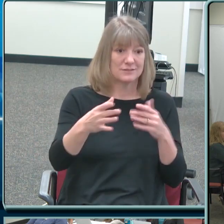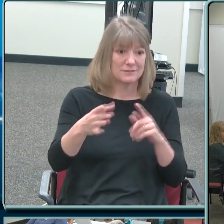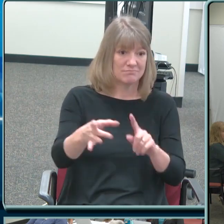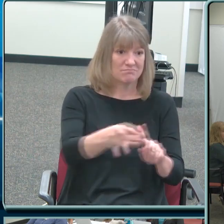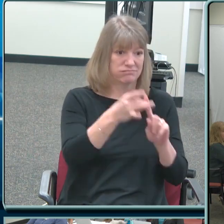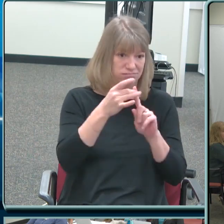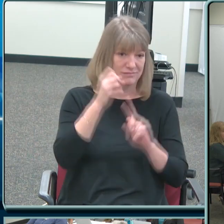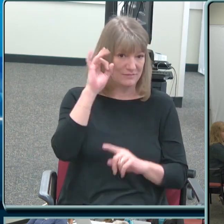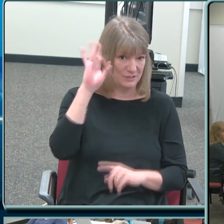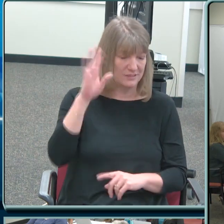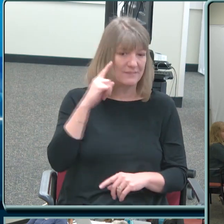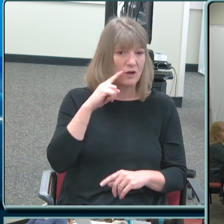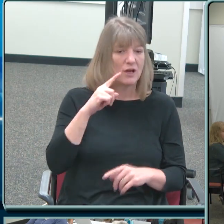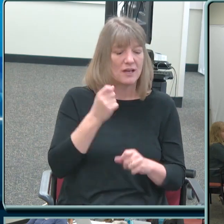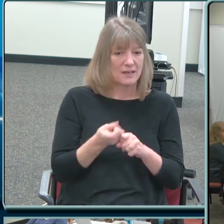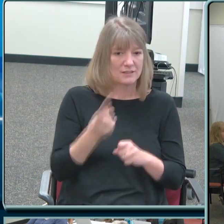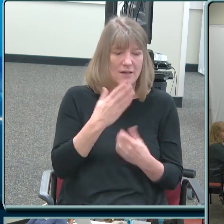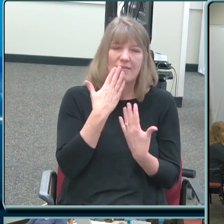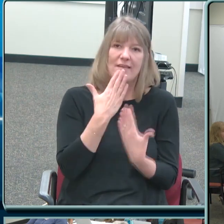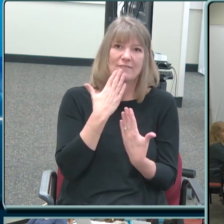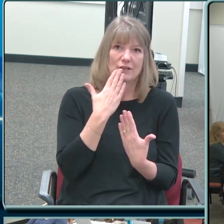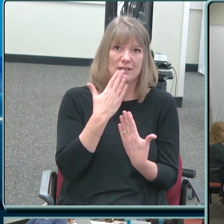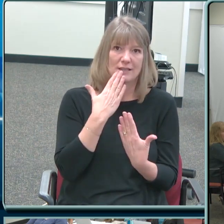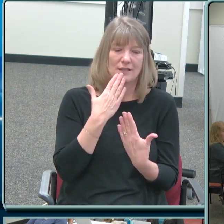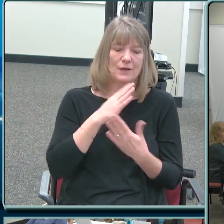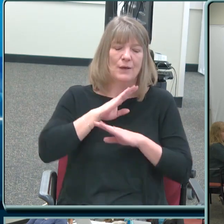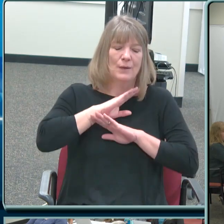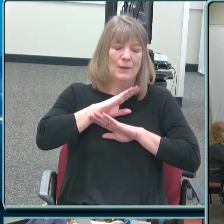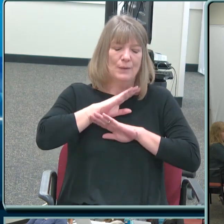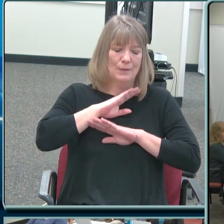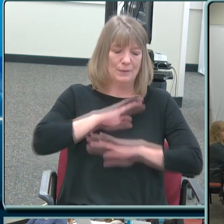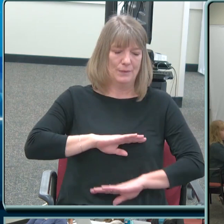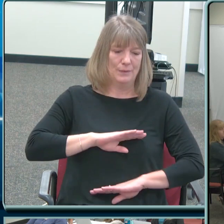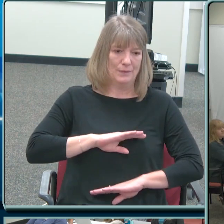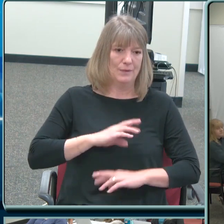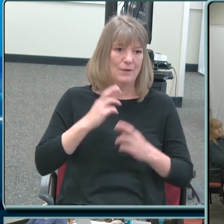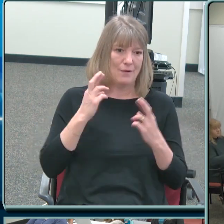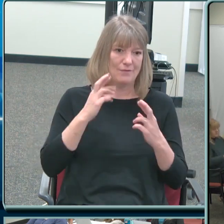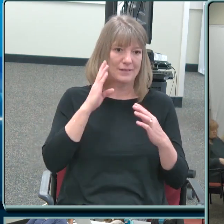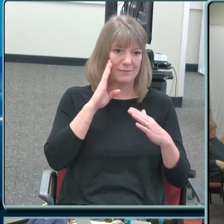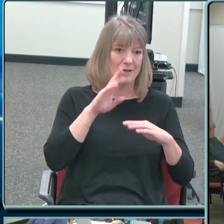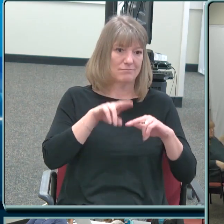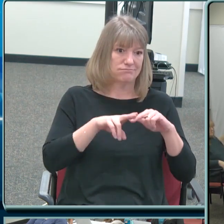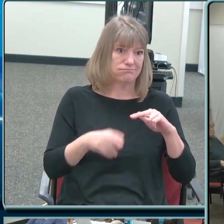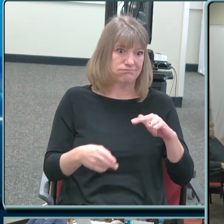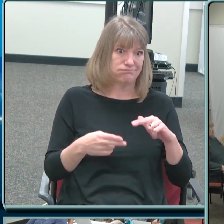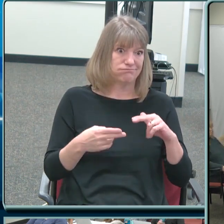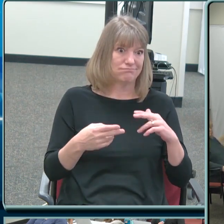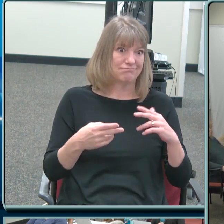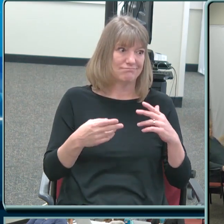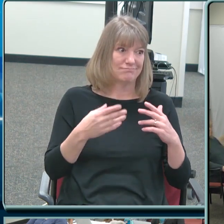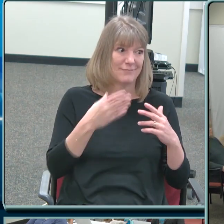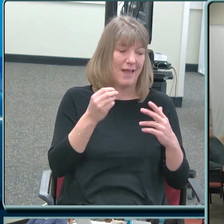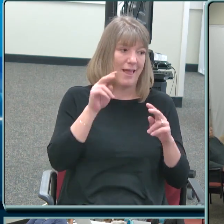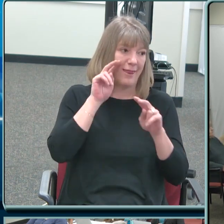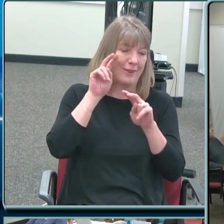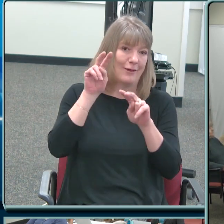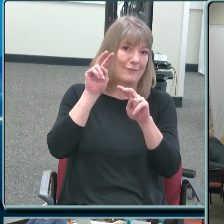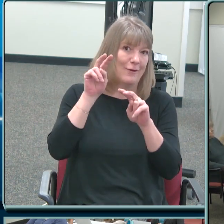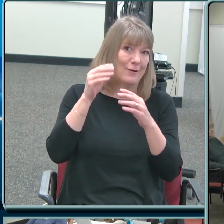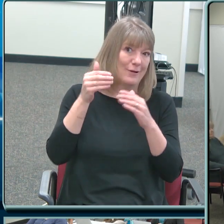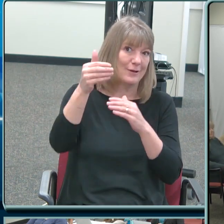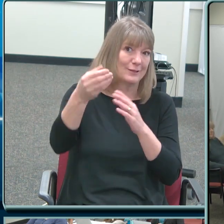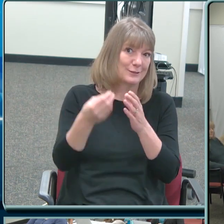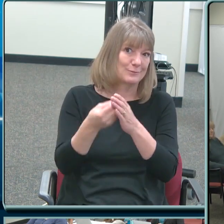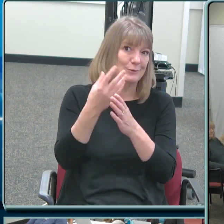looking for next year. But again, thankfully, sigh of relief. Hopefully we're getting out of this season and we can look forward to the spring